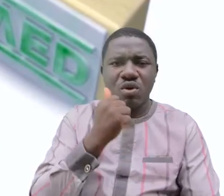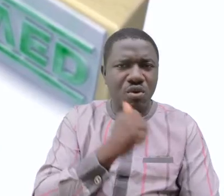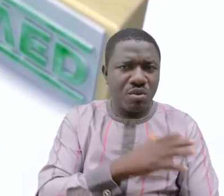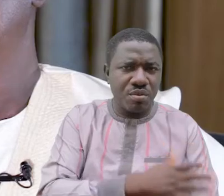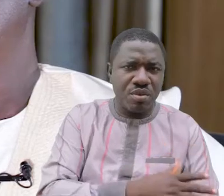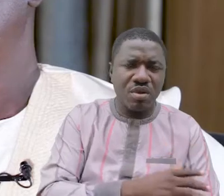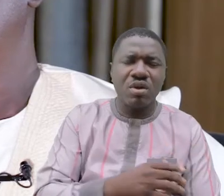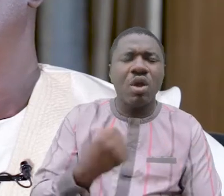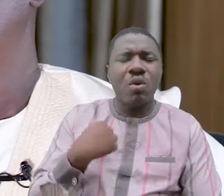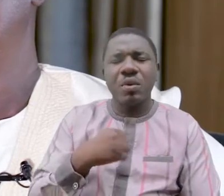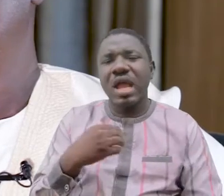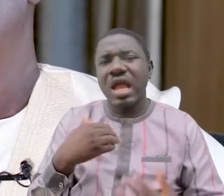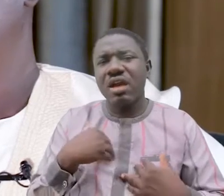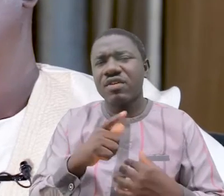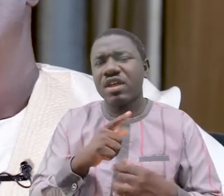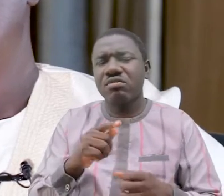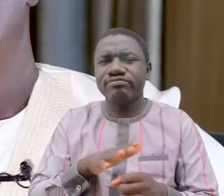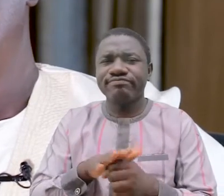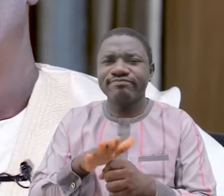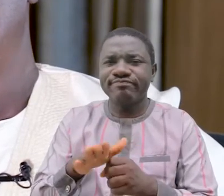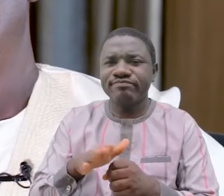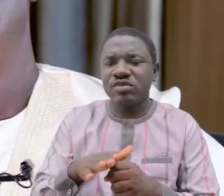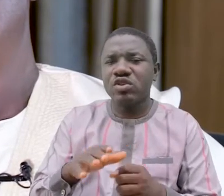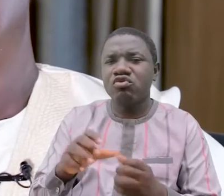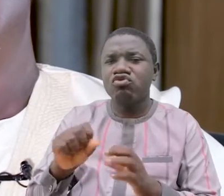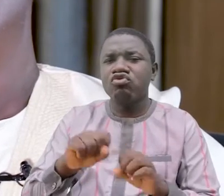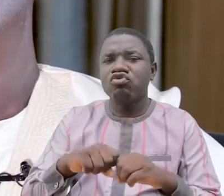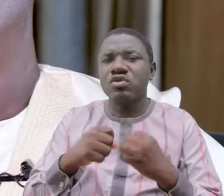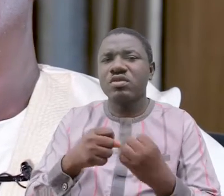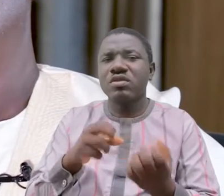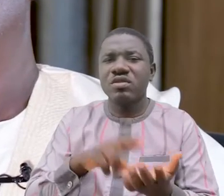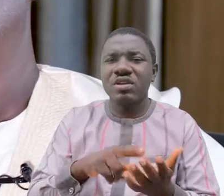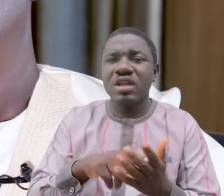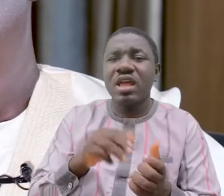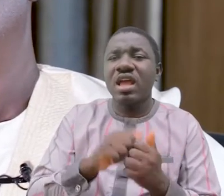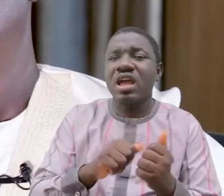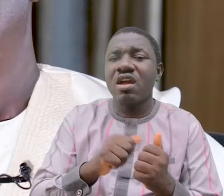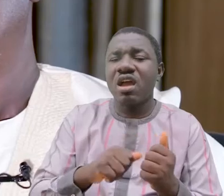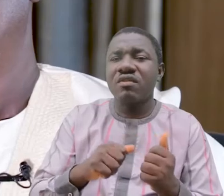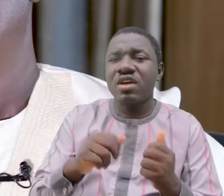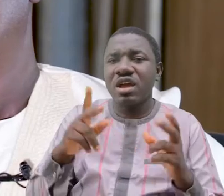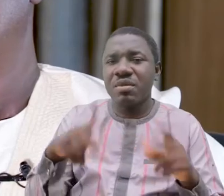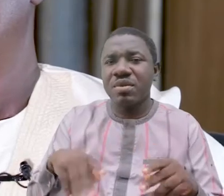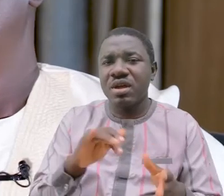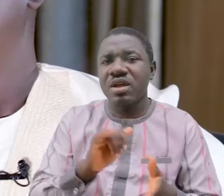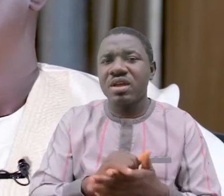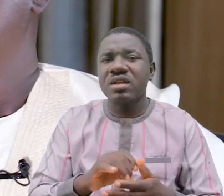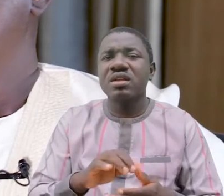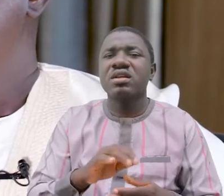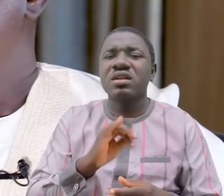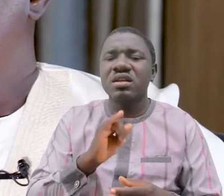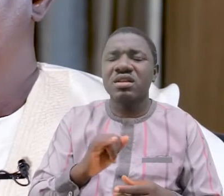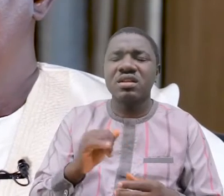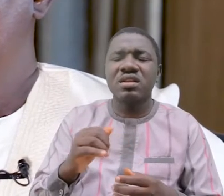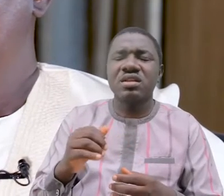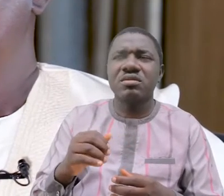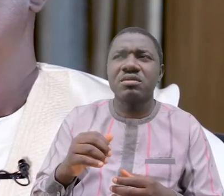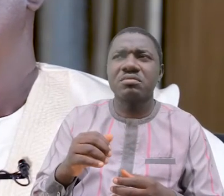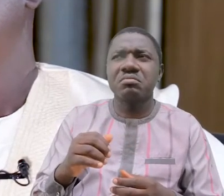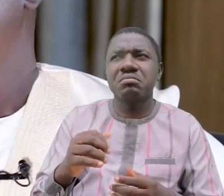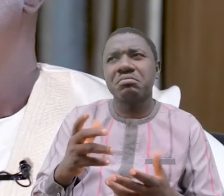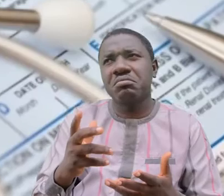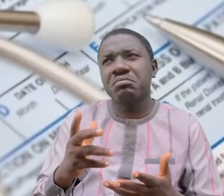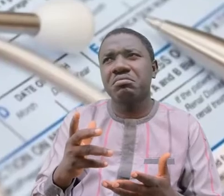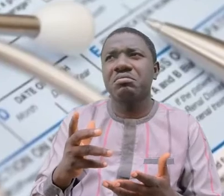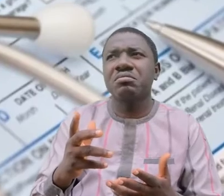pregnant women. KANO State will have a comprehensive social register. So every person that